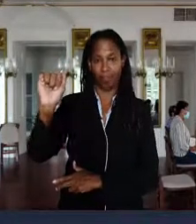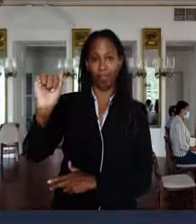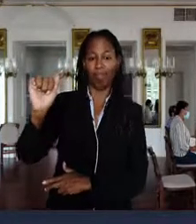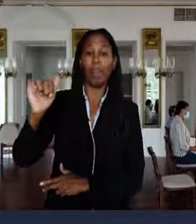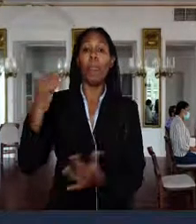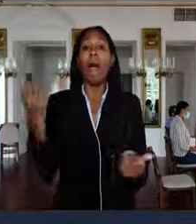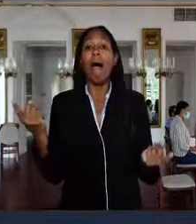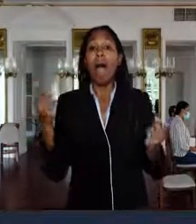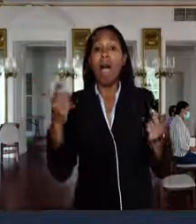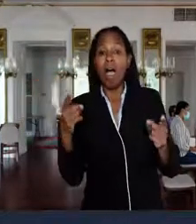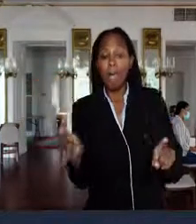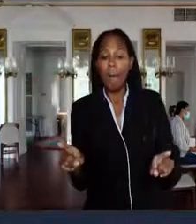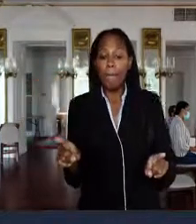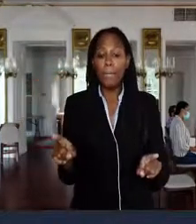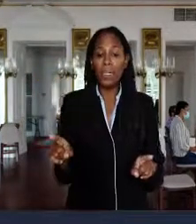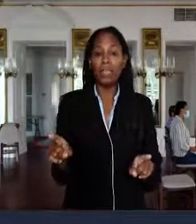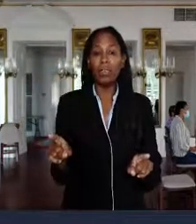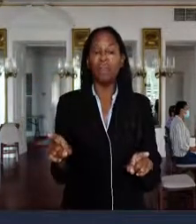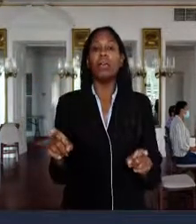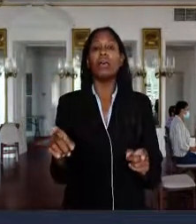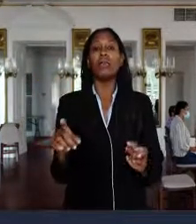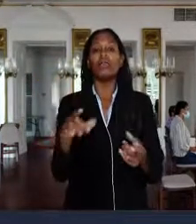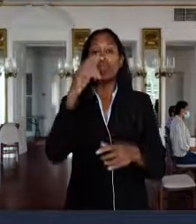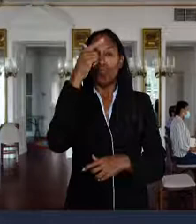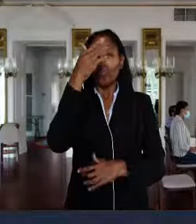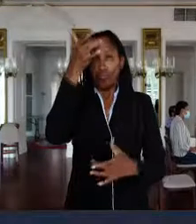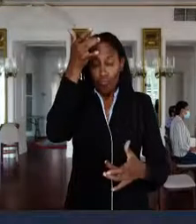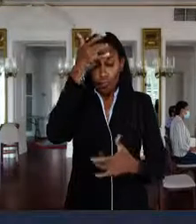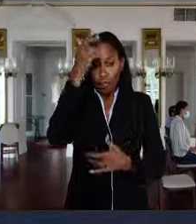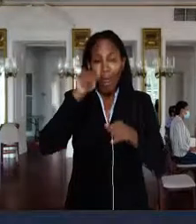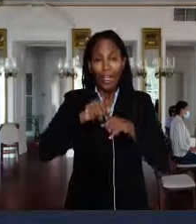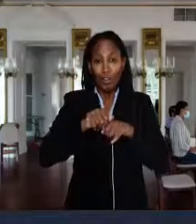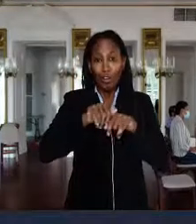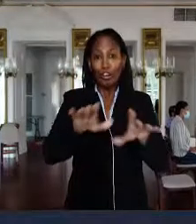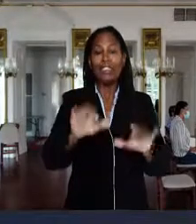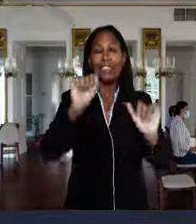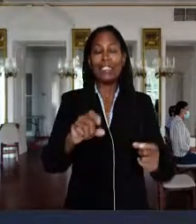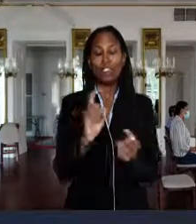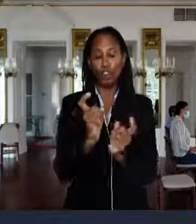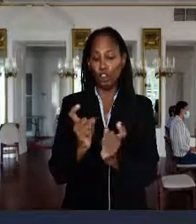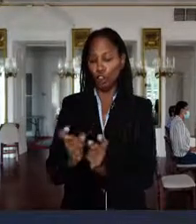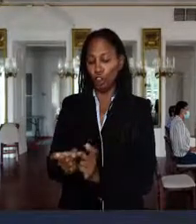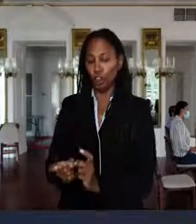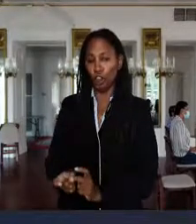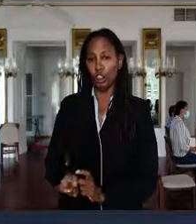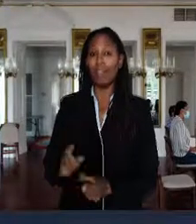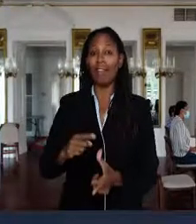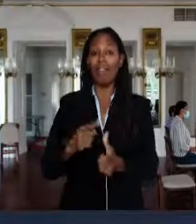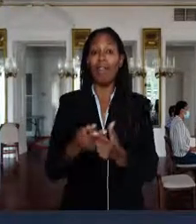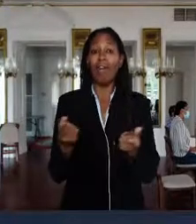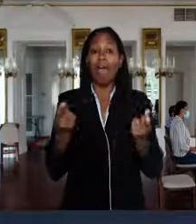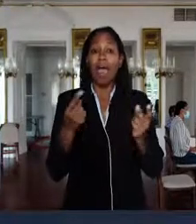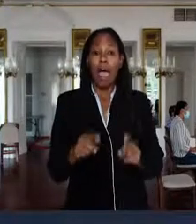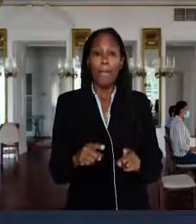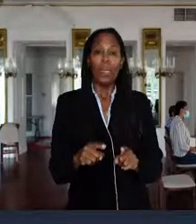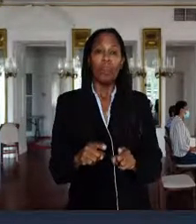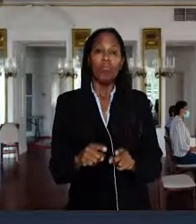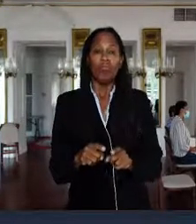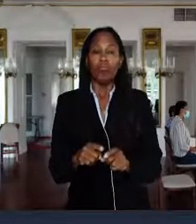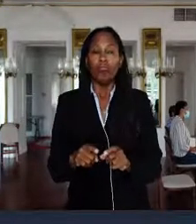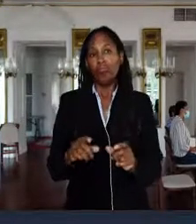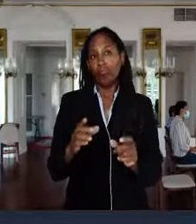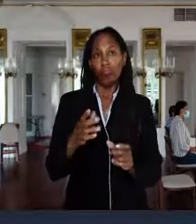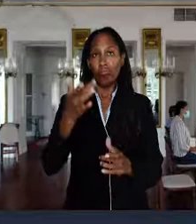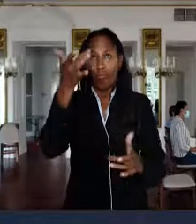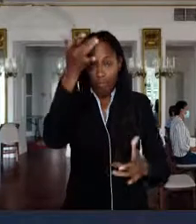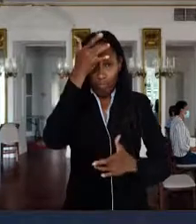greater chance for the virus to mutate. These mutations can quickly spread across the islands and are known to be more